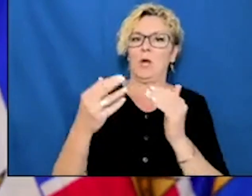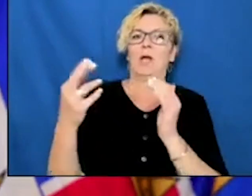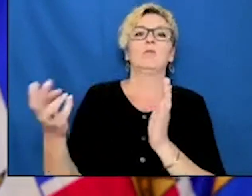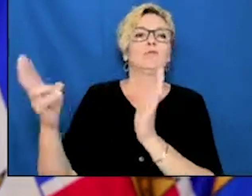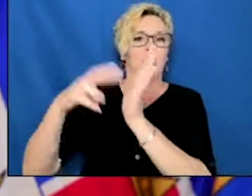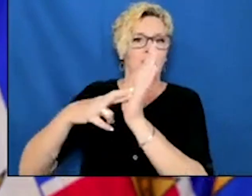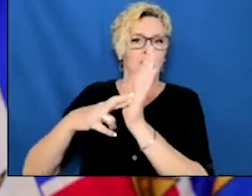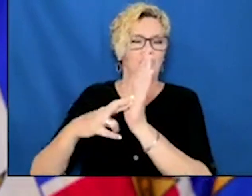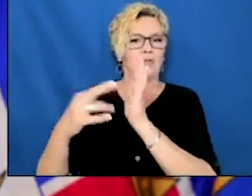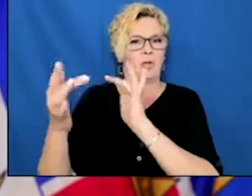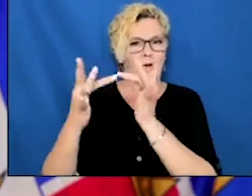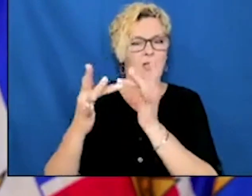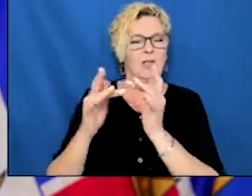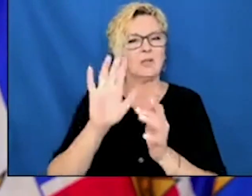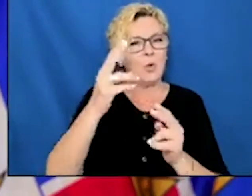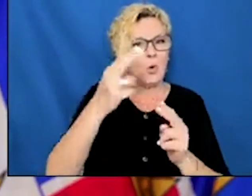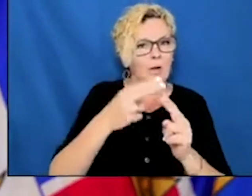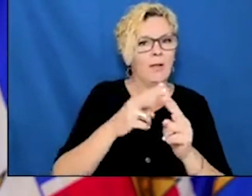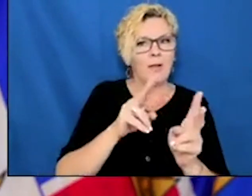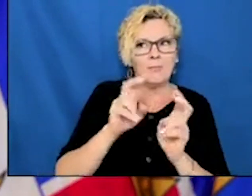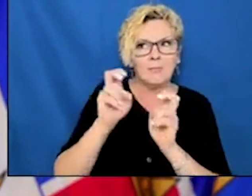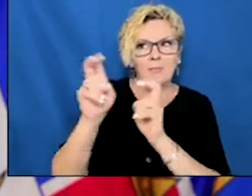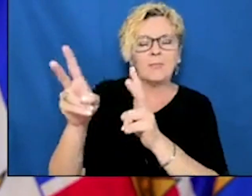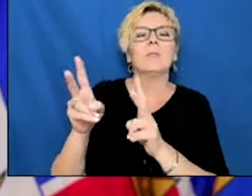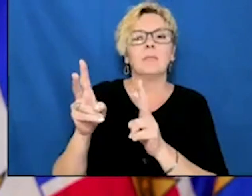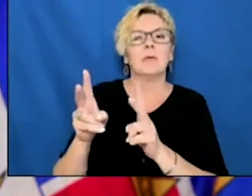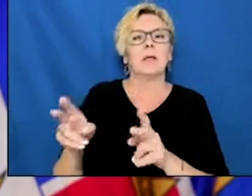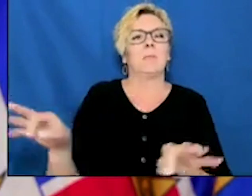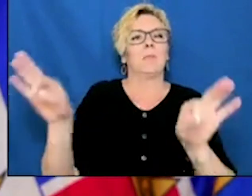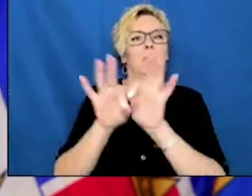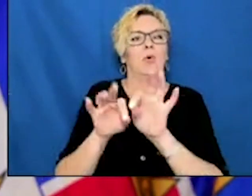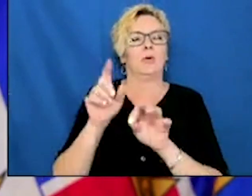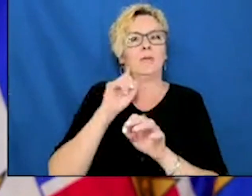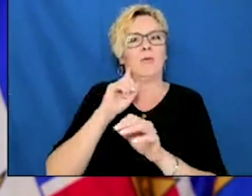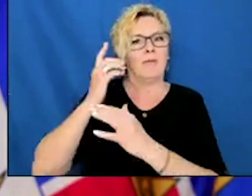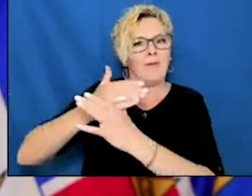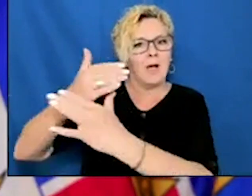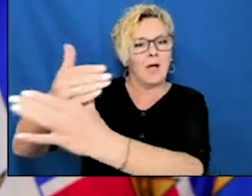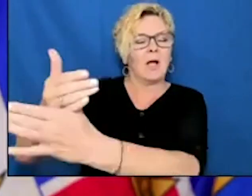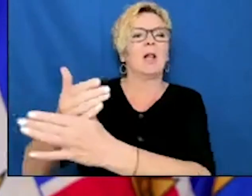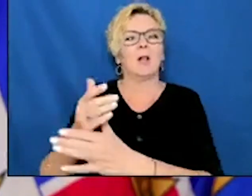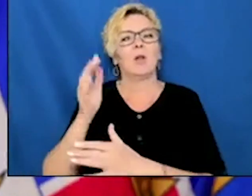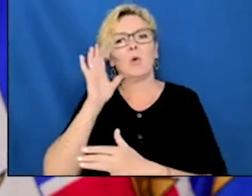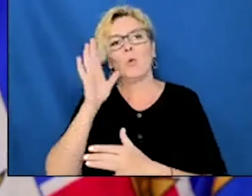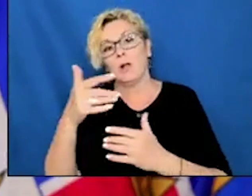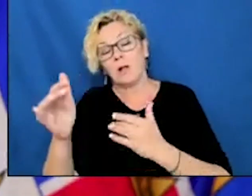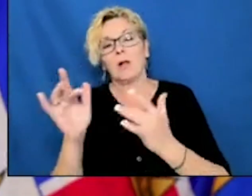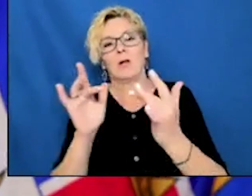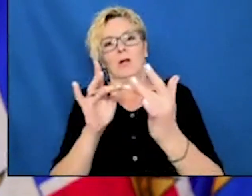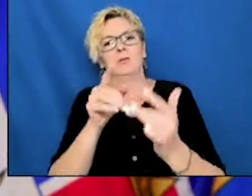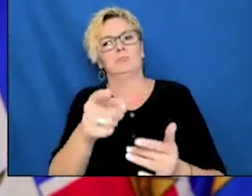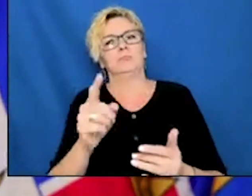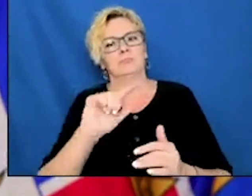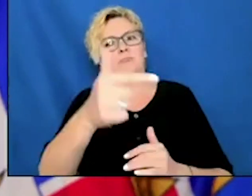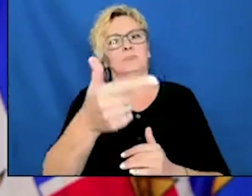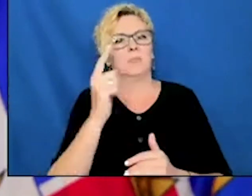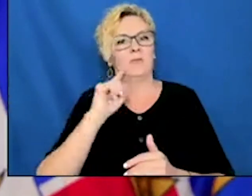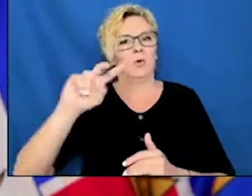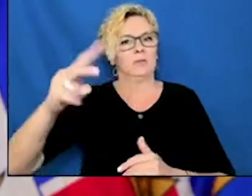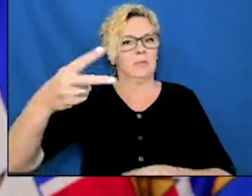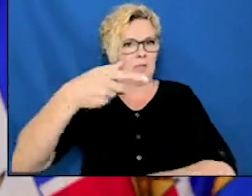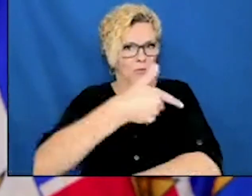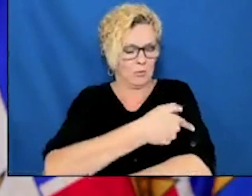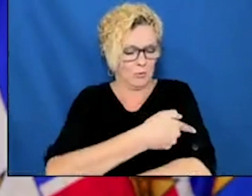get it to your clinic as soon as it's available for you. For those who have received their first dose before the registration